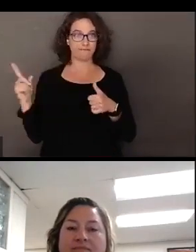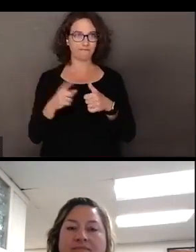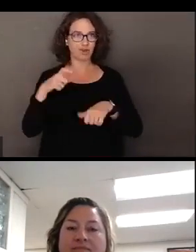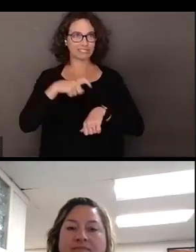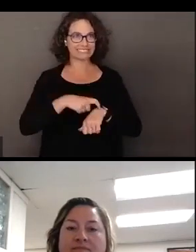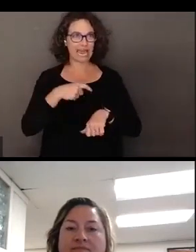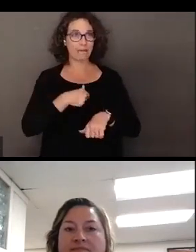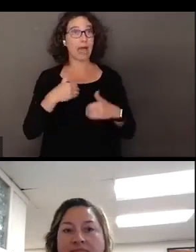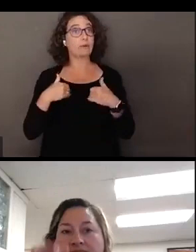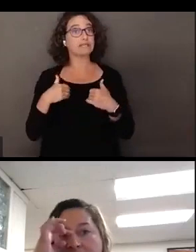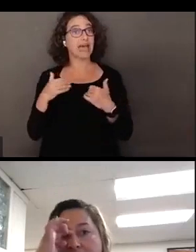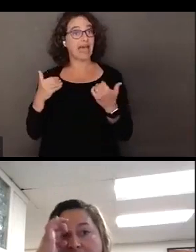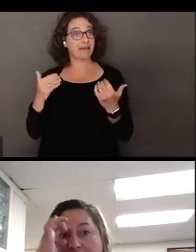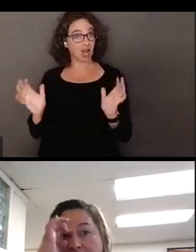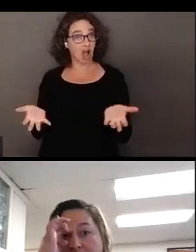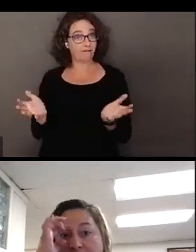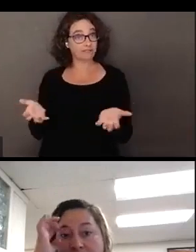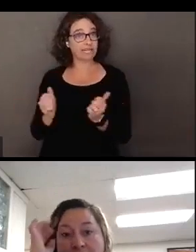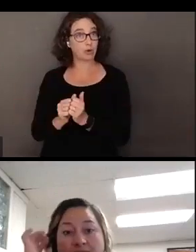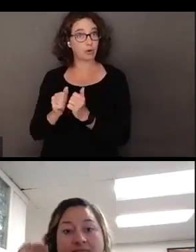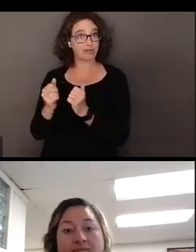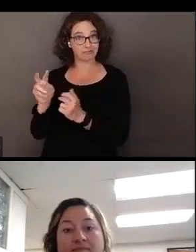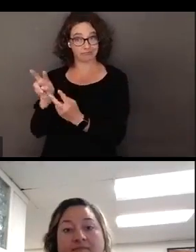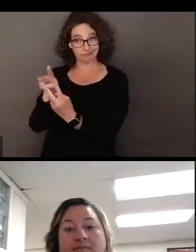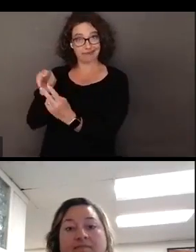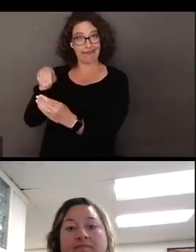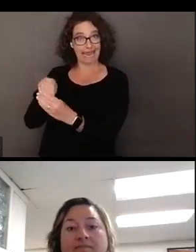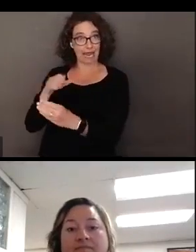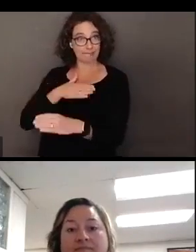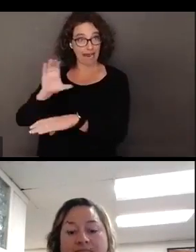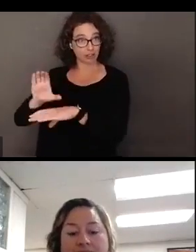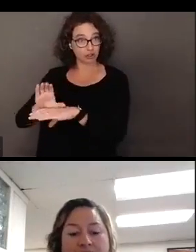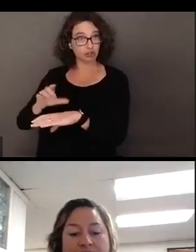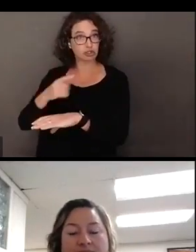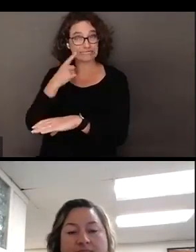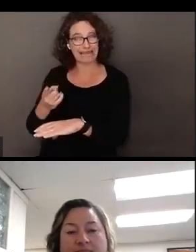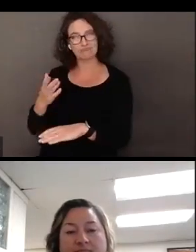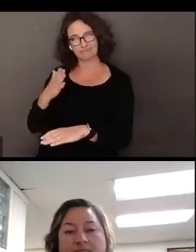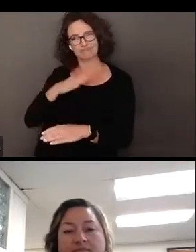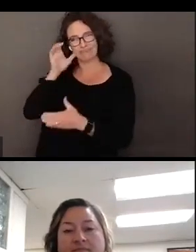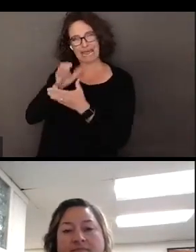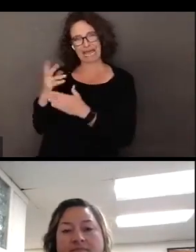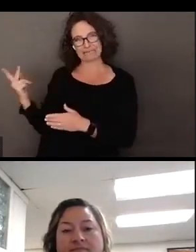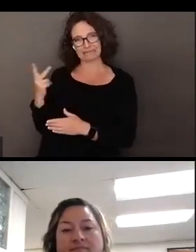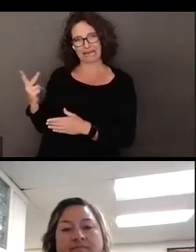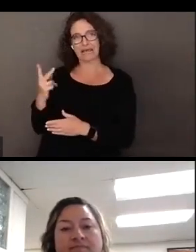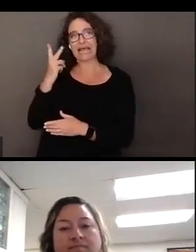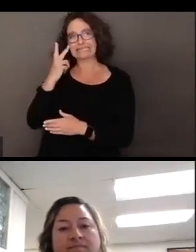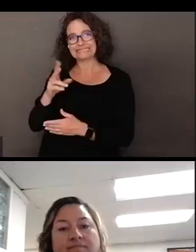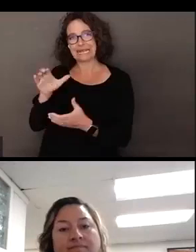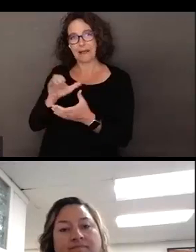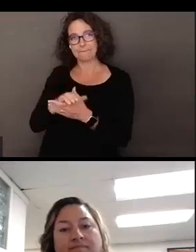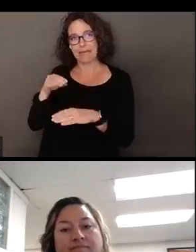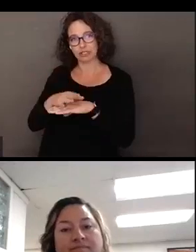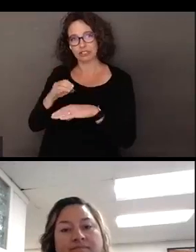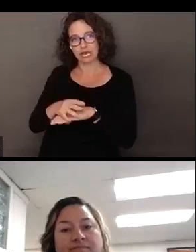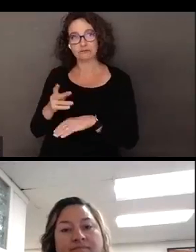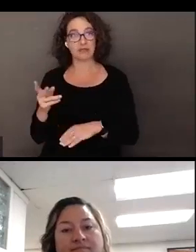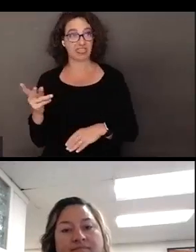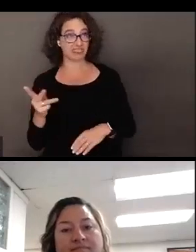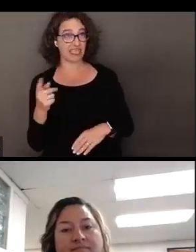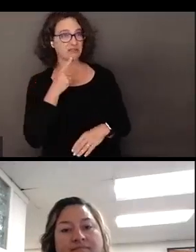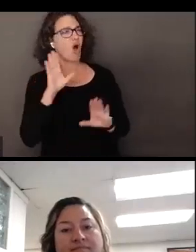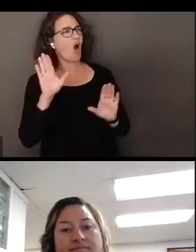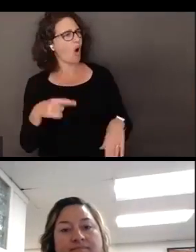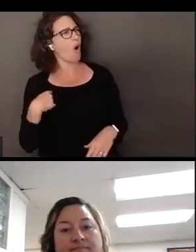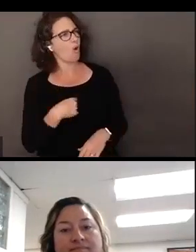with a couple in my church, and I said, yeah, my husband and I are going to see a marriage counselor. And they said, yeah, we just think it's like an oil change. And